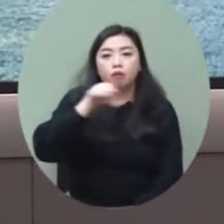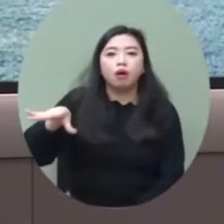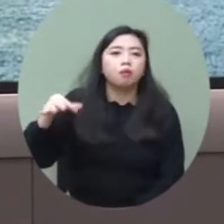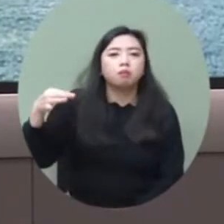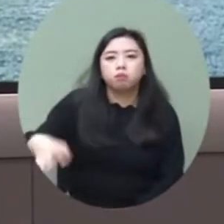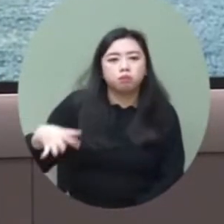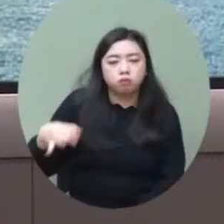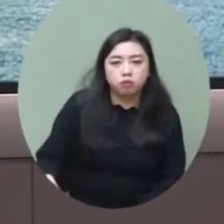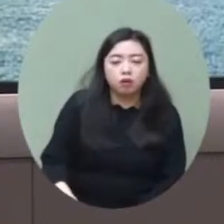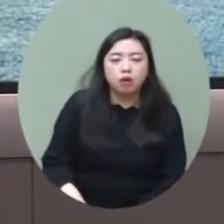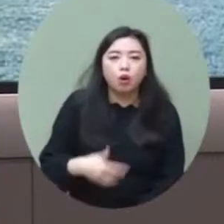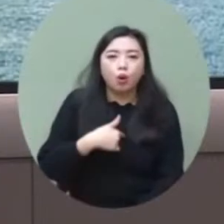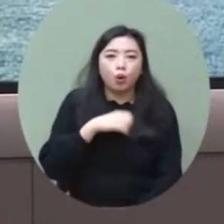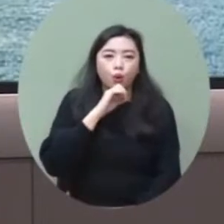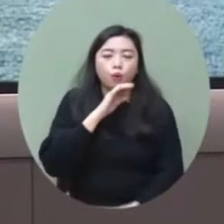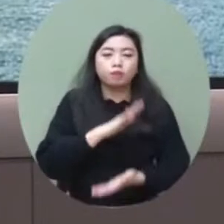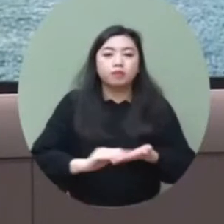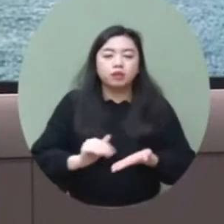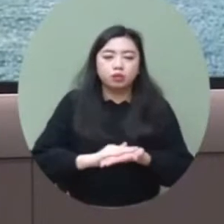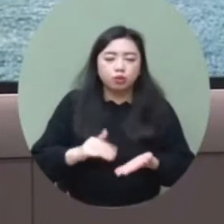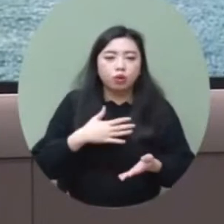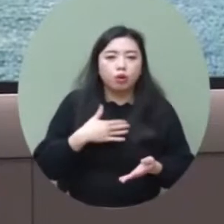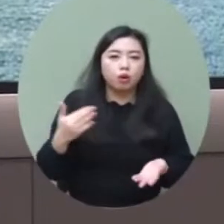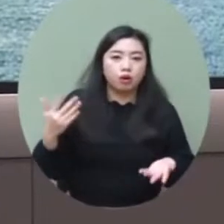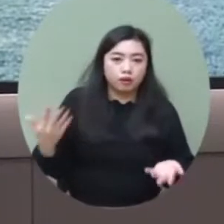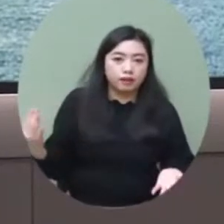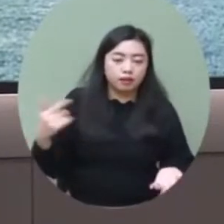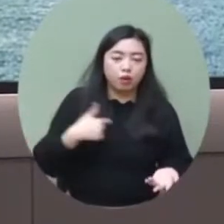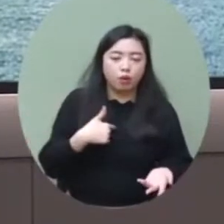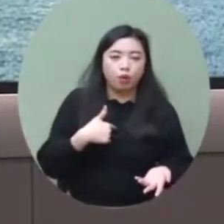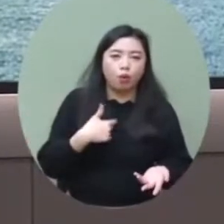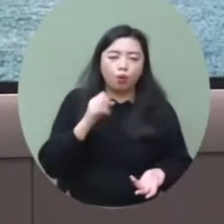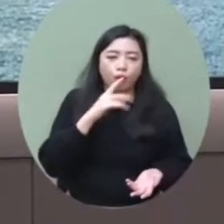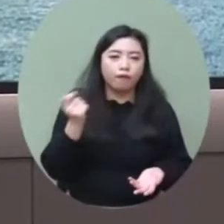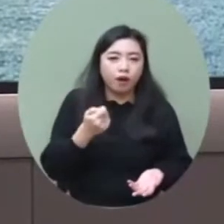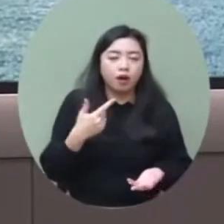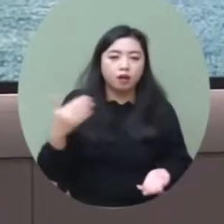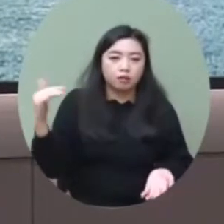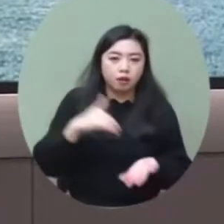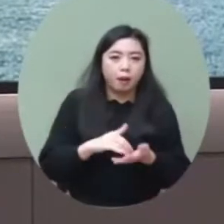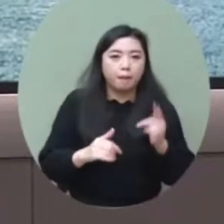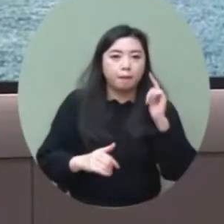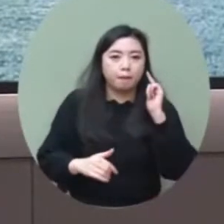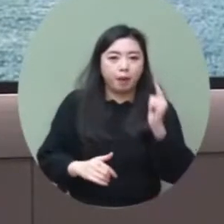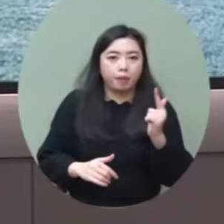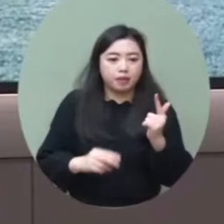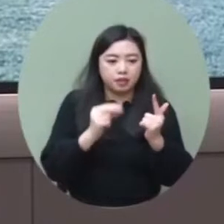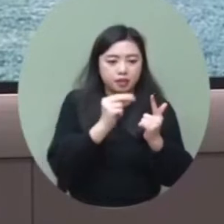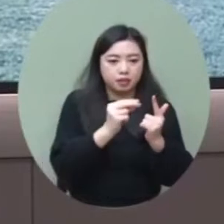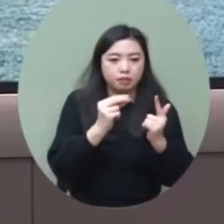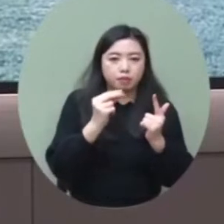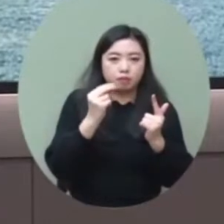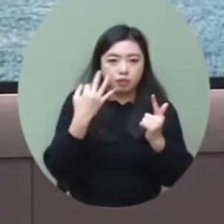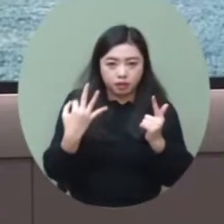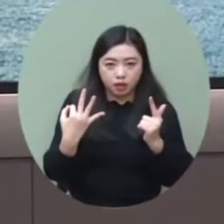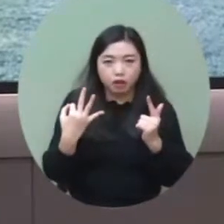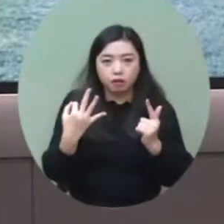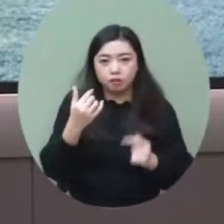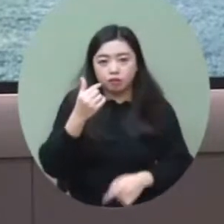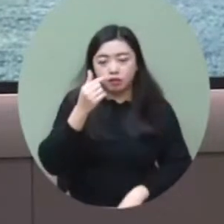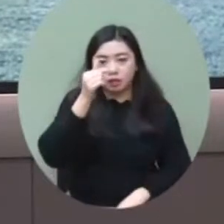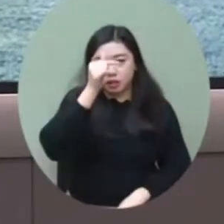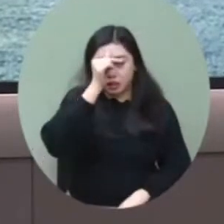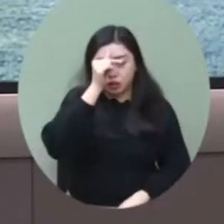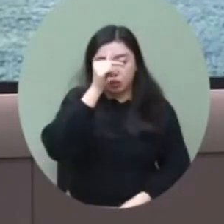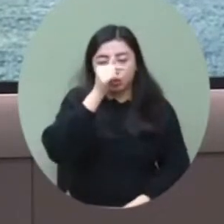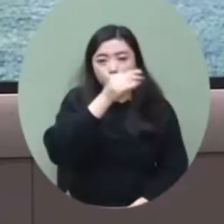public hospitals charge level, including CSSA patients. Let me clarify. As at today, we